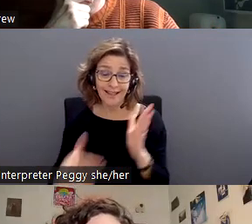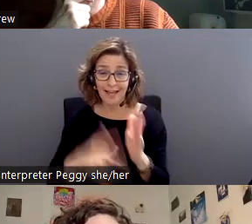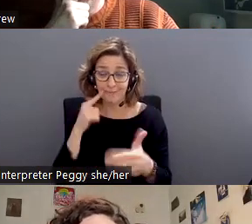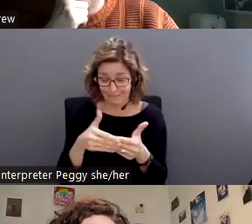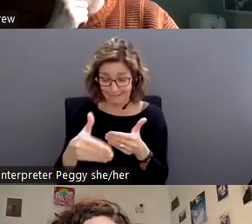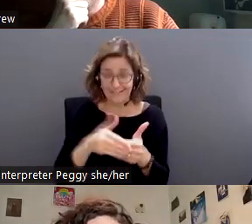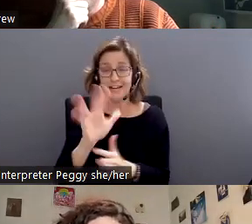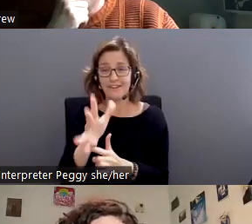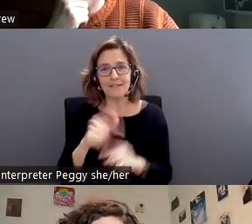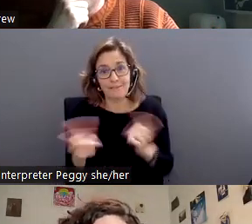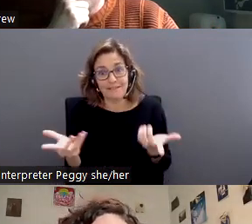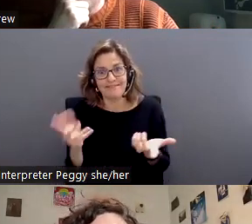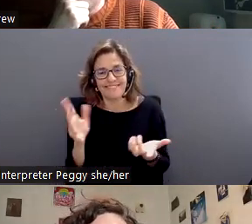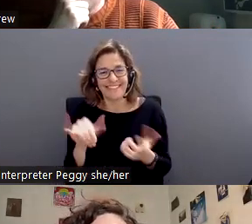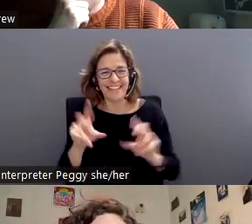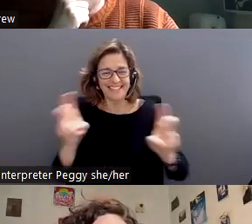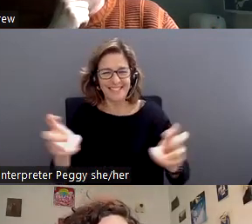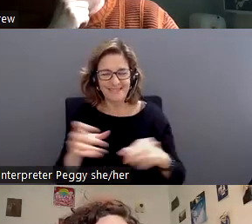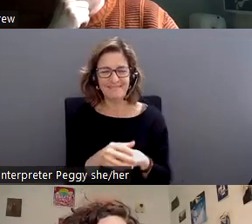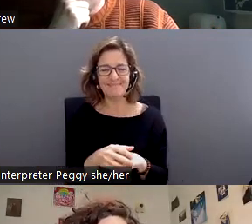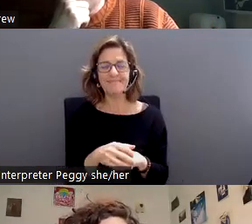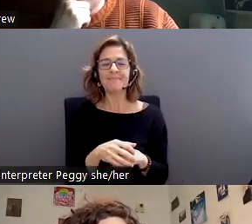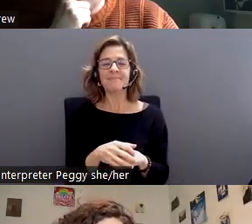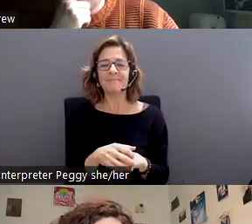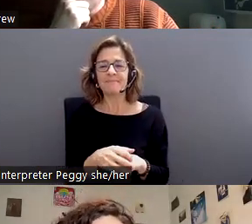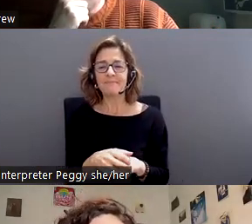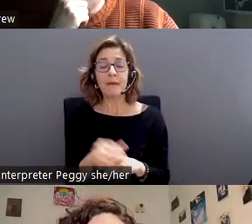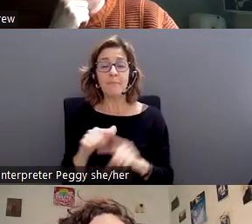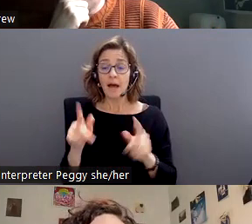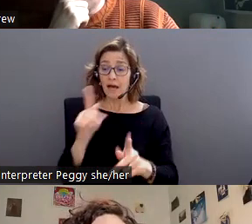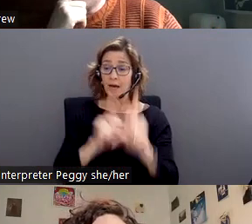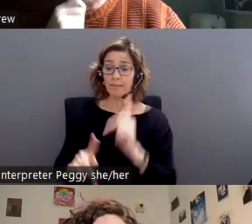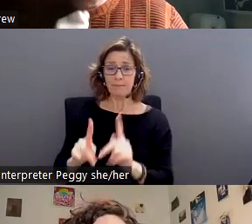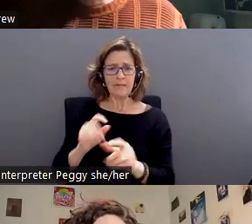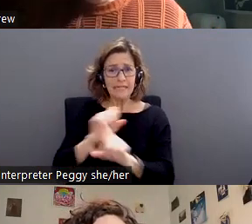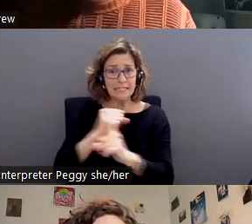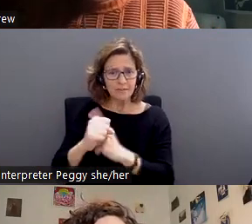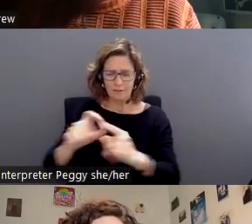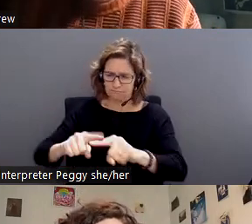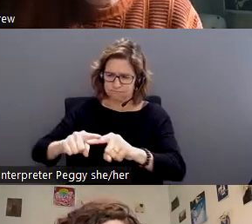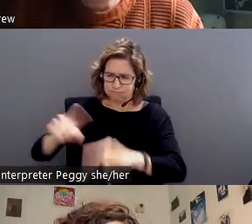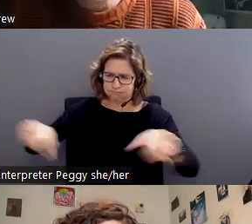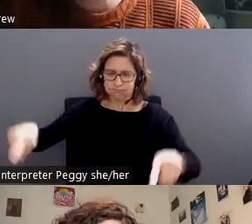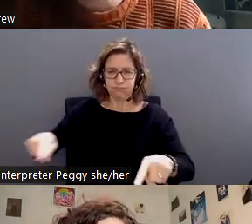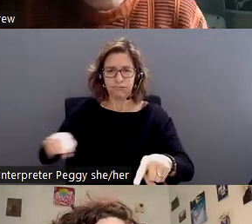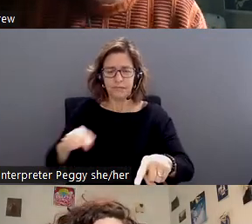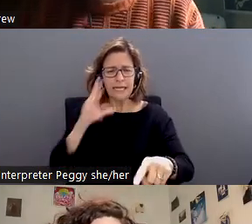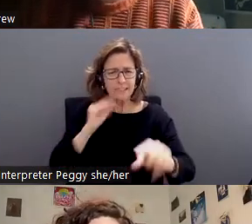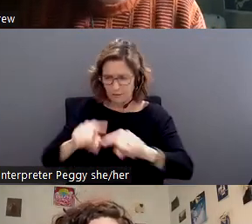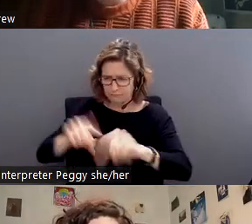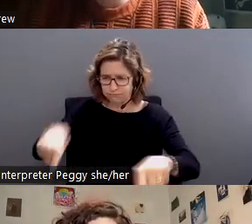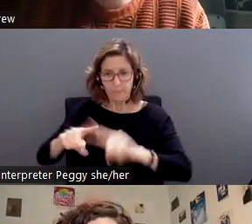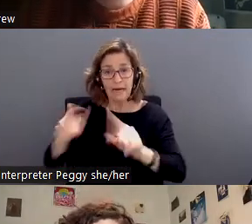types of experiences that people have in these situations can and is